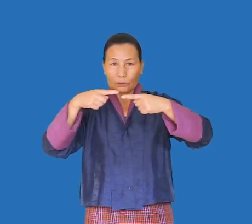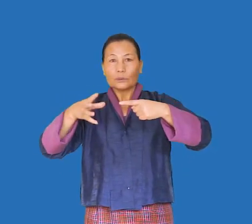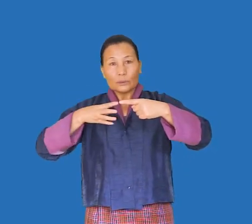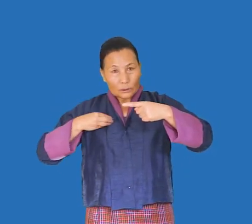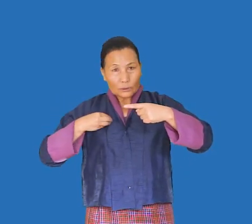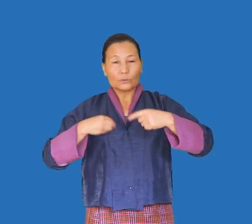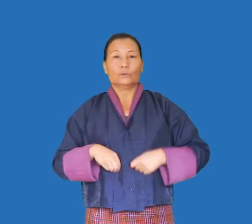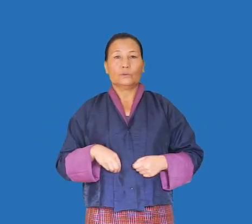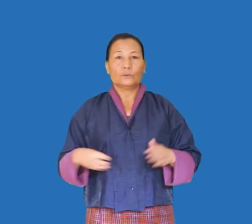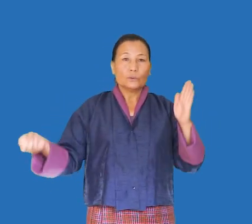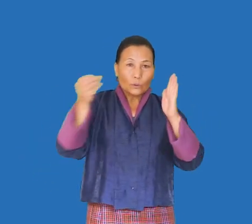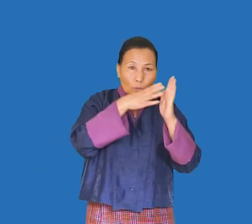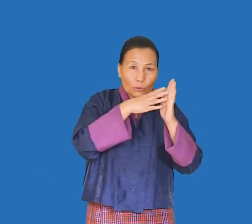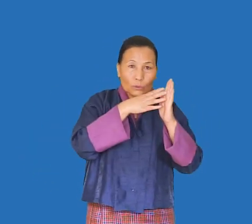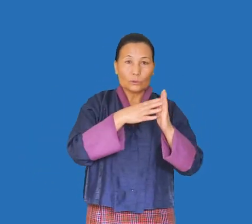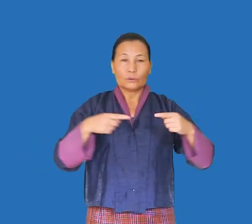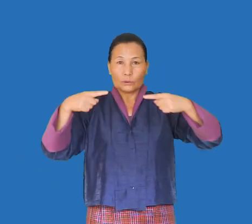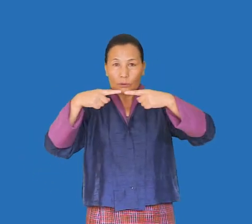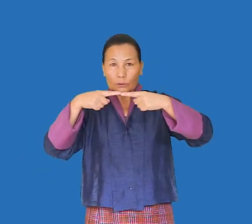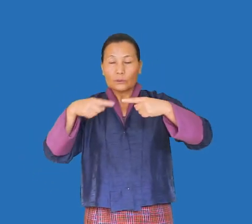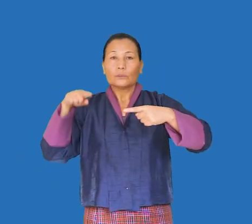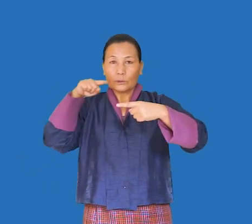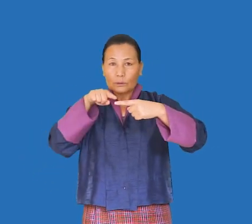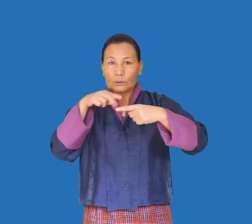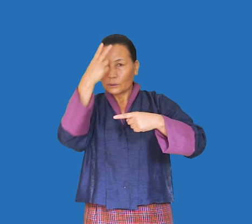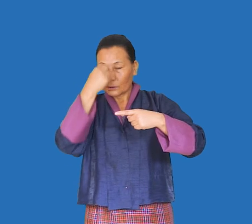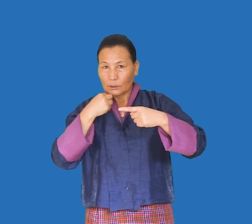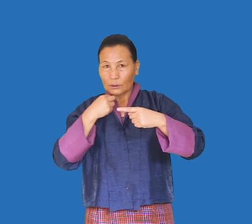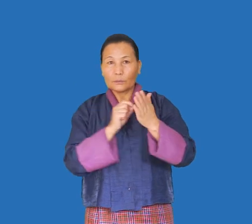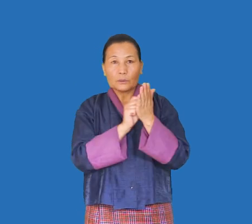Always credit the work to the copyright owner.